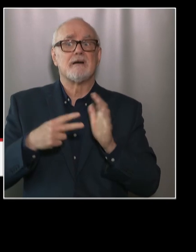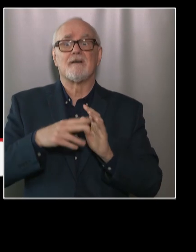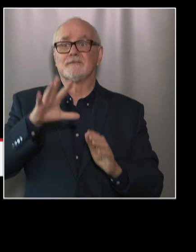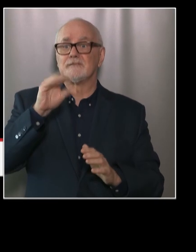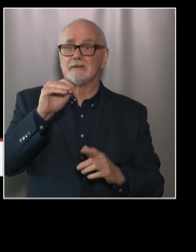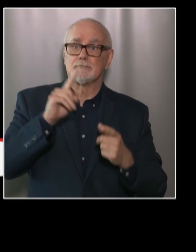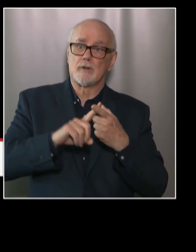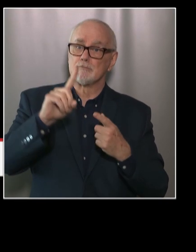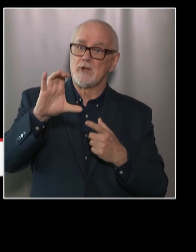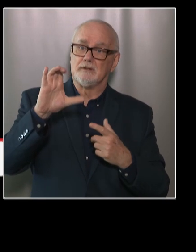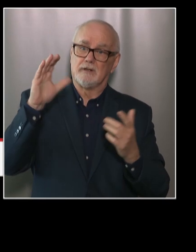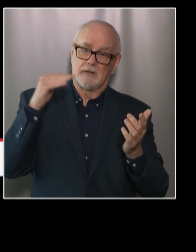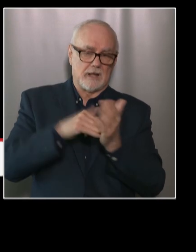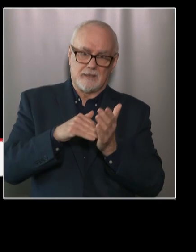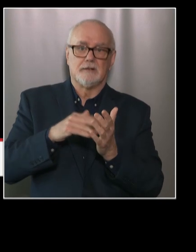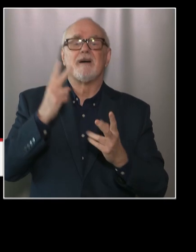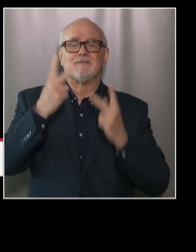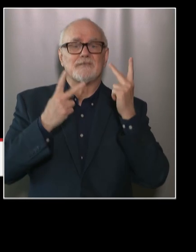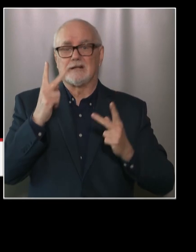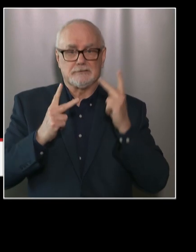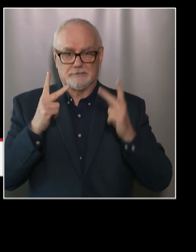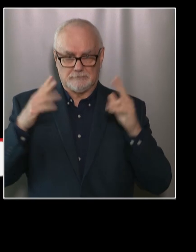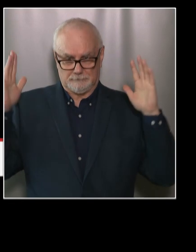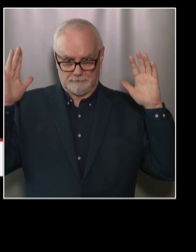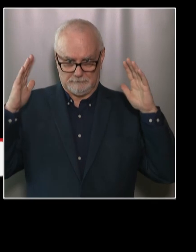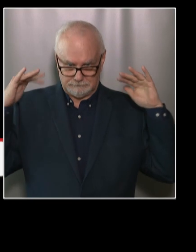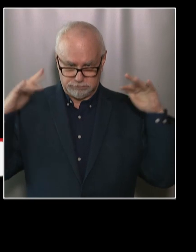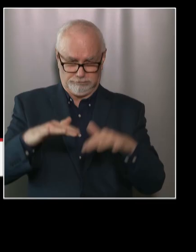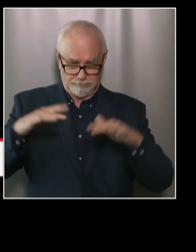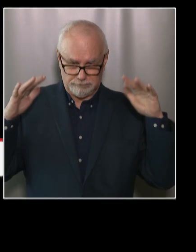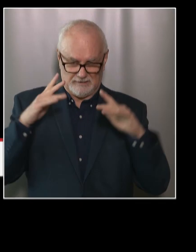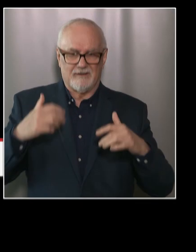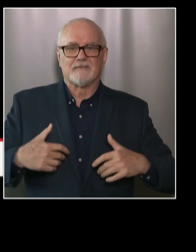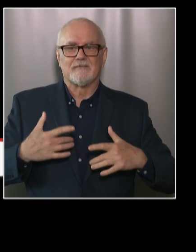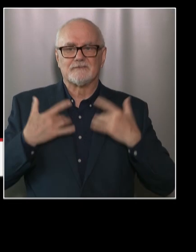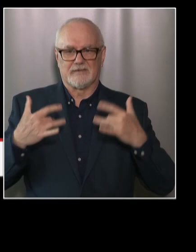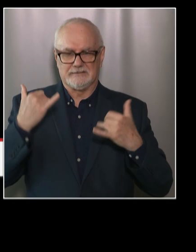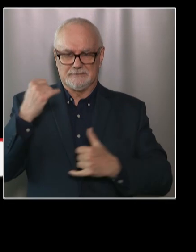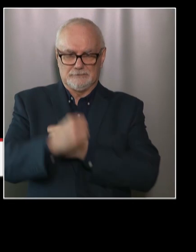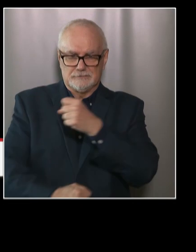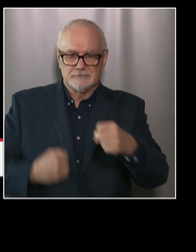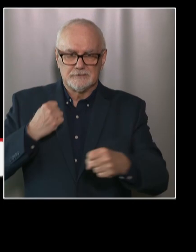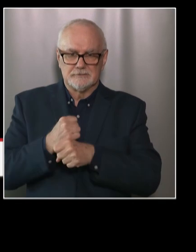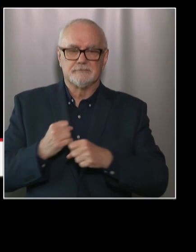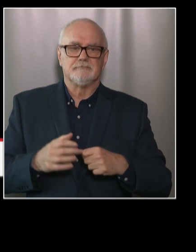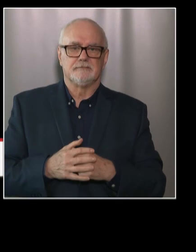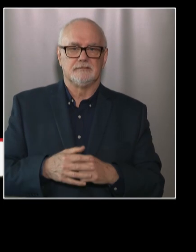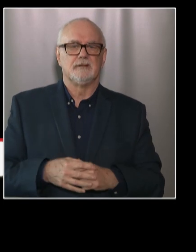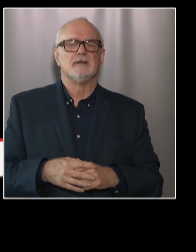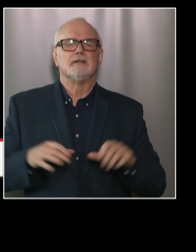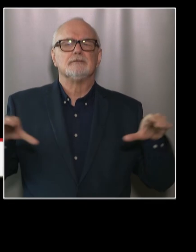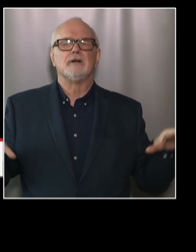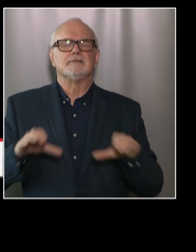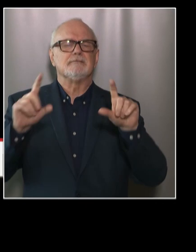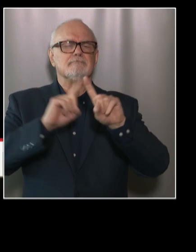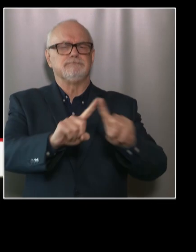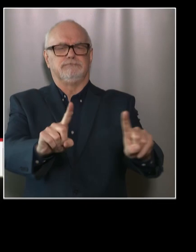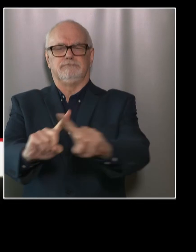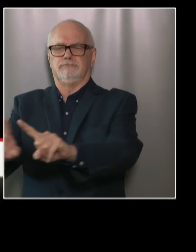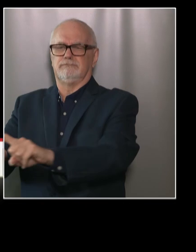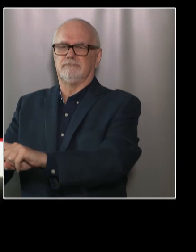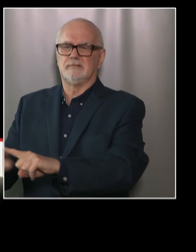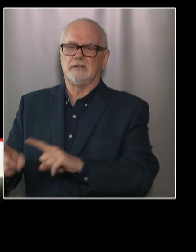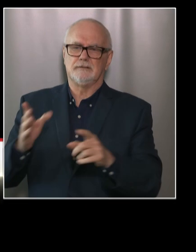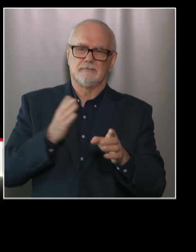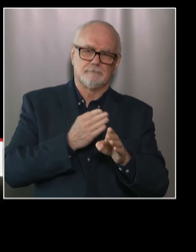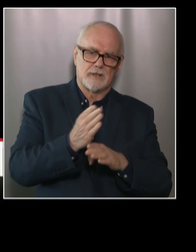year, or per event. You can shop for fresh food at the Municipal Fish Market, shop for fresh produce at the Farmers Market,